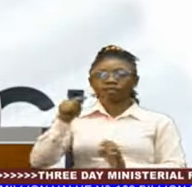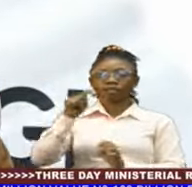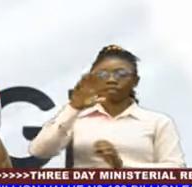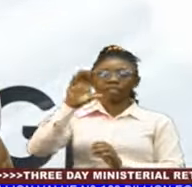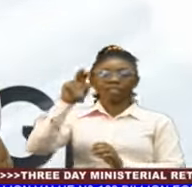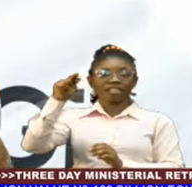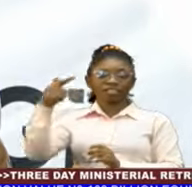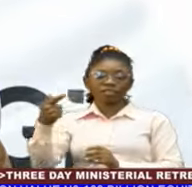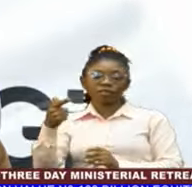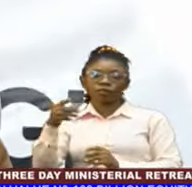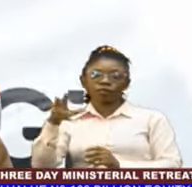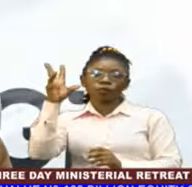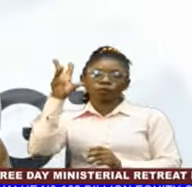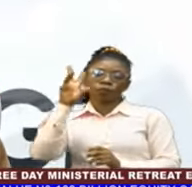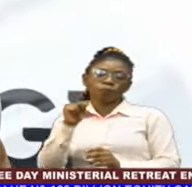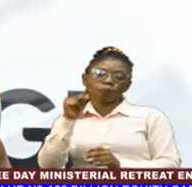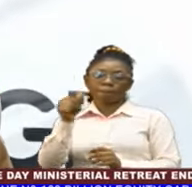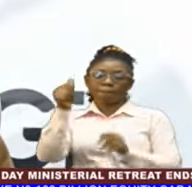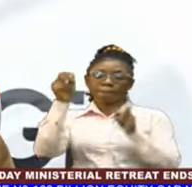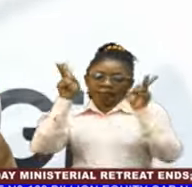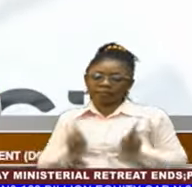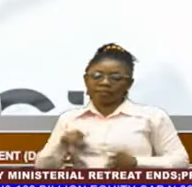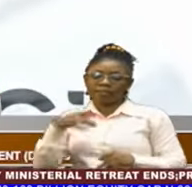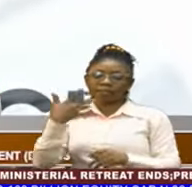no monopoly that's going to be created.